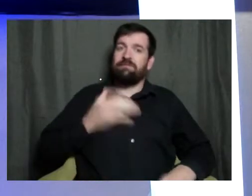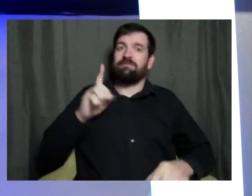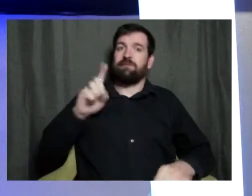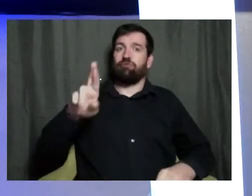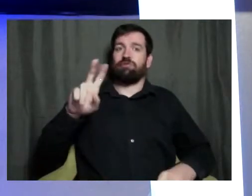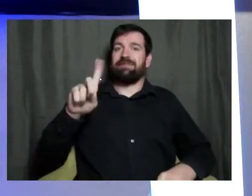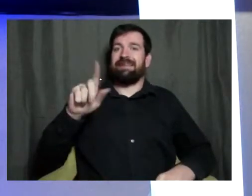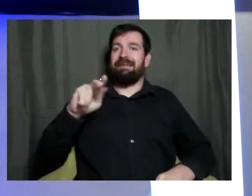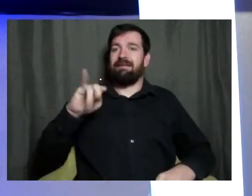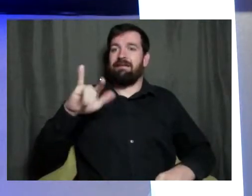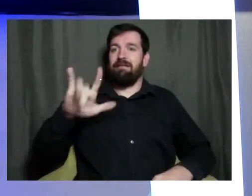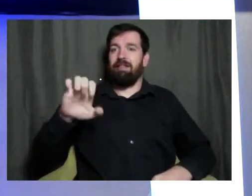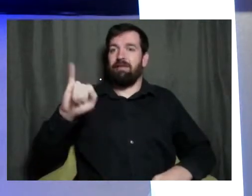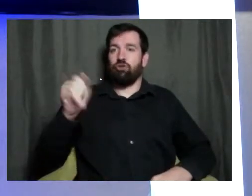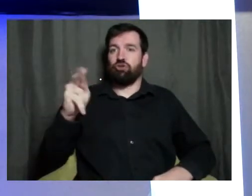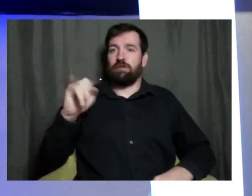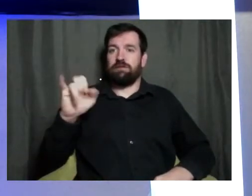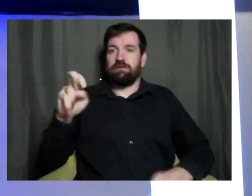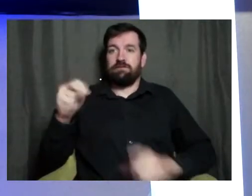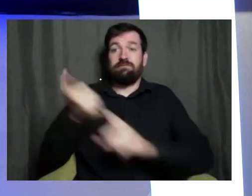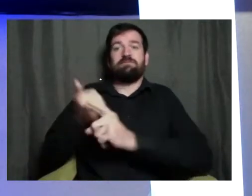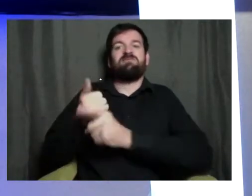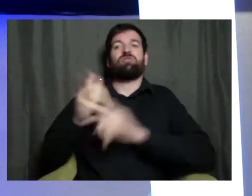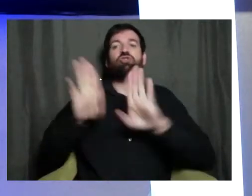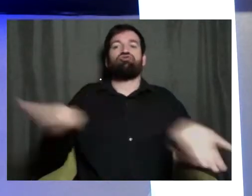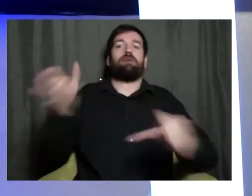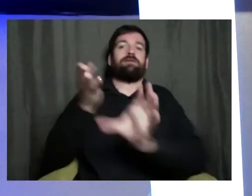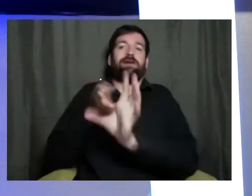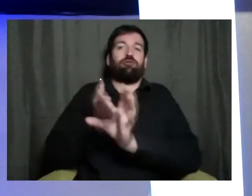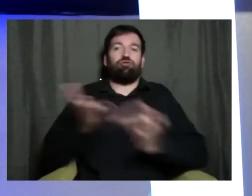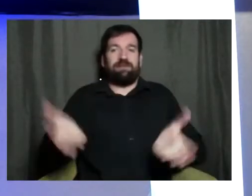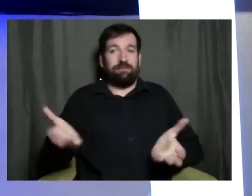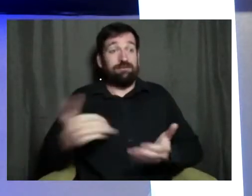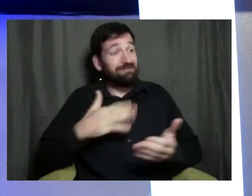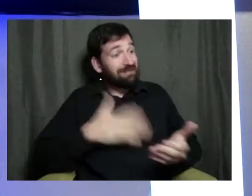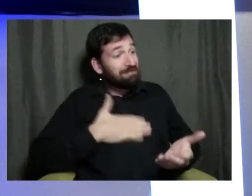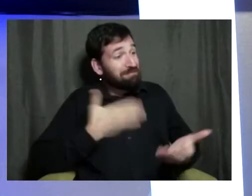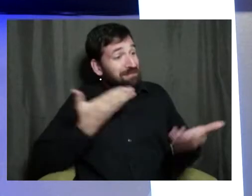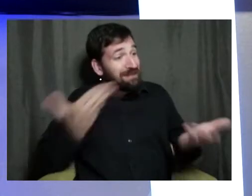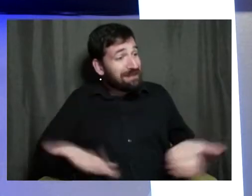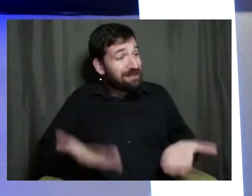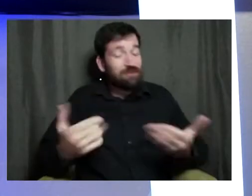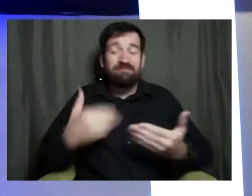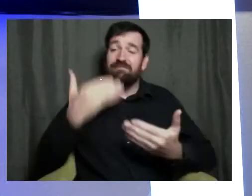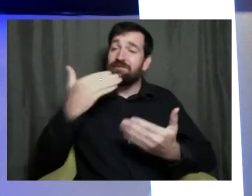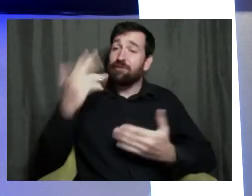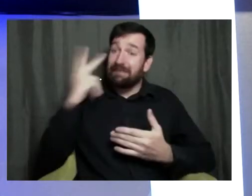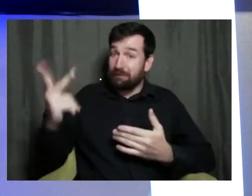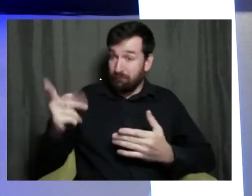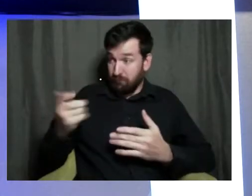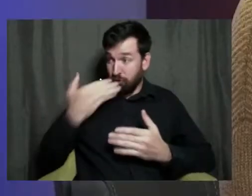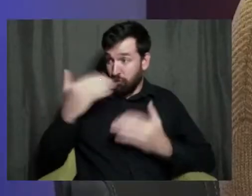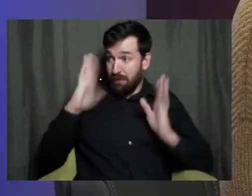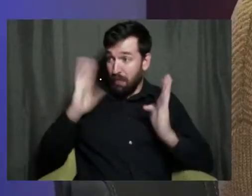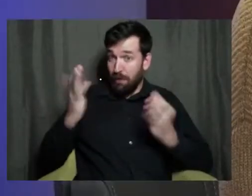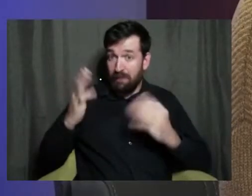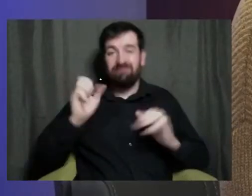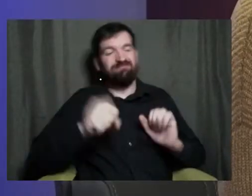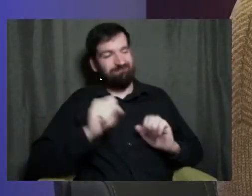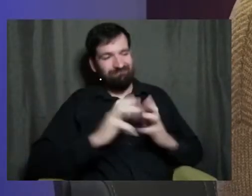joining us. She is a child psychologist here at the health system. How are you? I'm good. How are you? Oh, good to see you. Did you have a good Halloween? We did. We had lots of candy